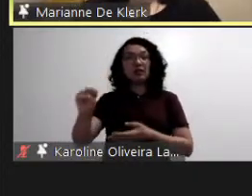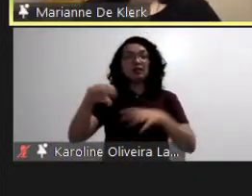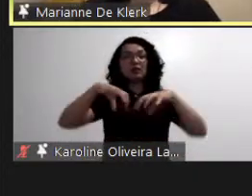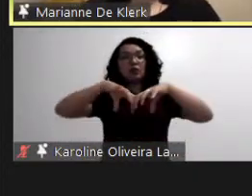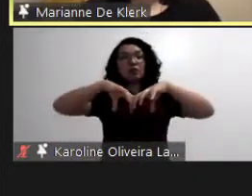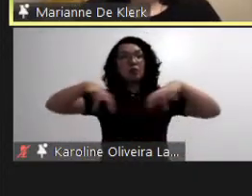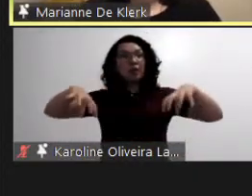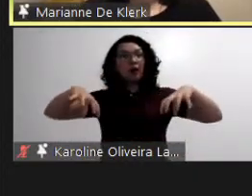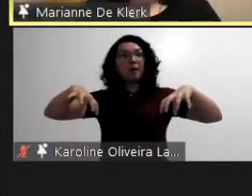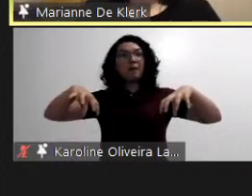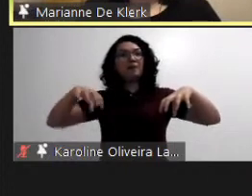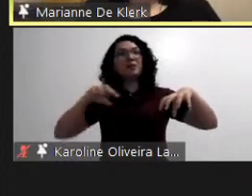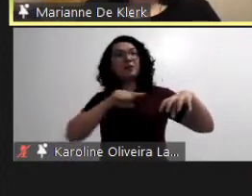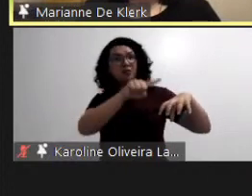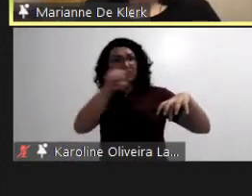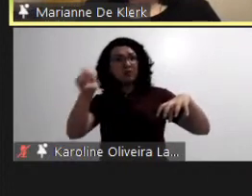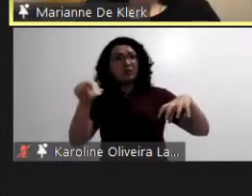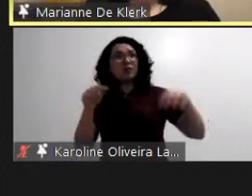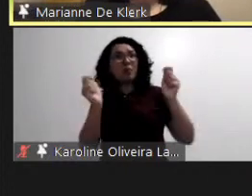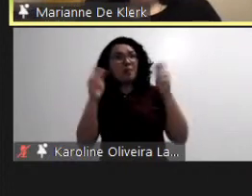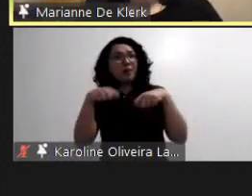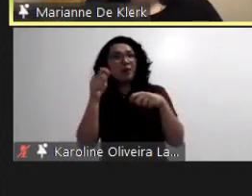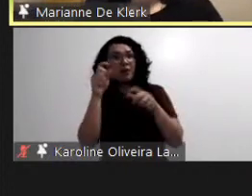removed from the center of the city.